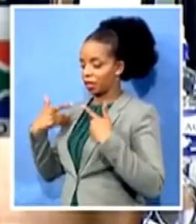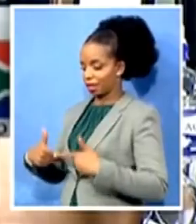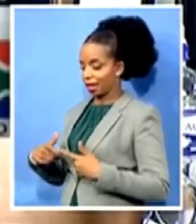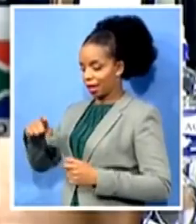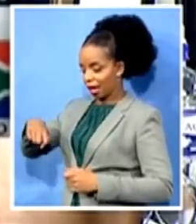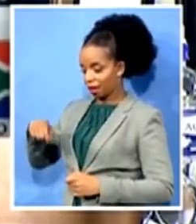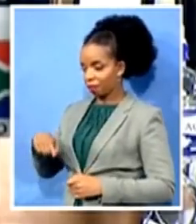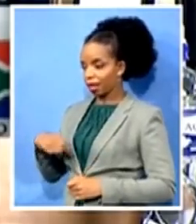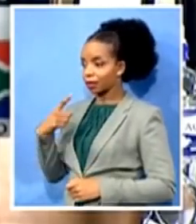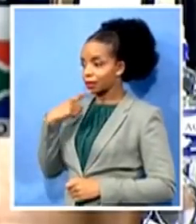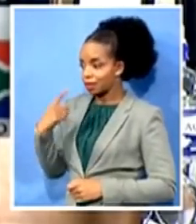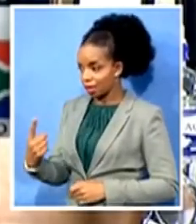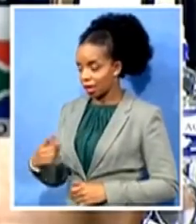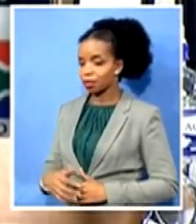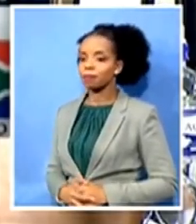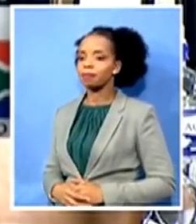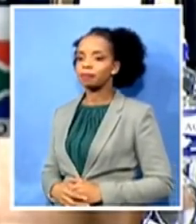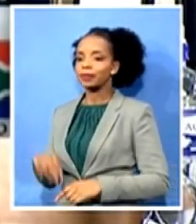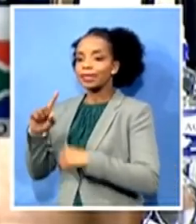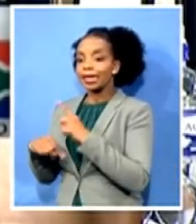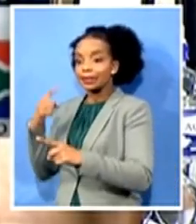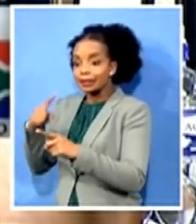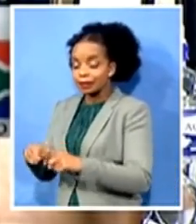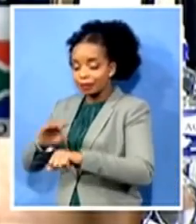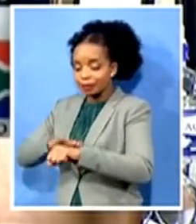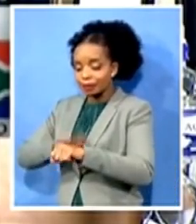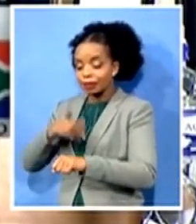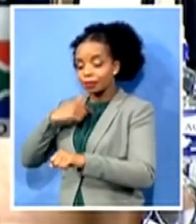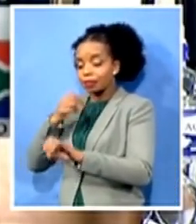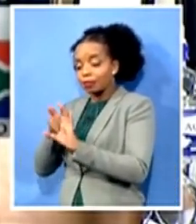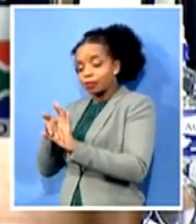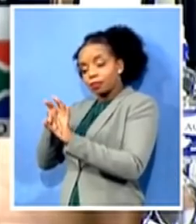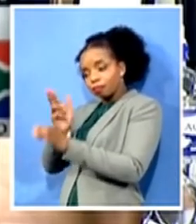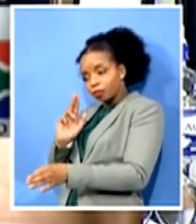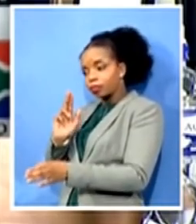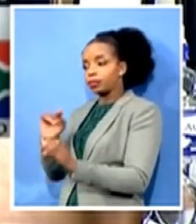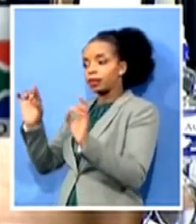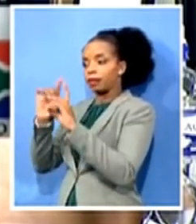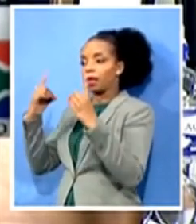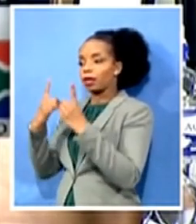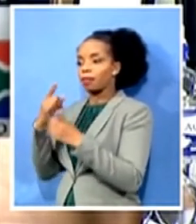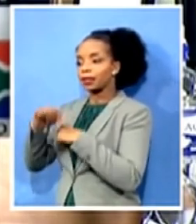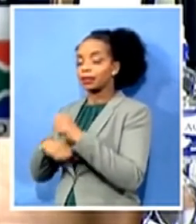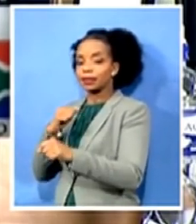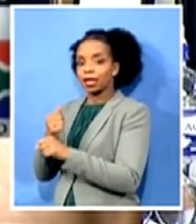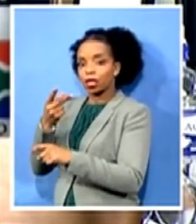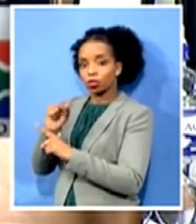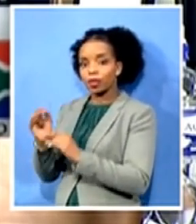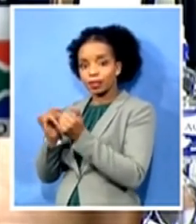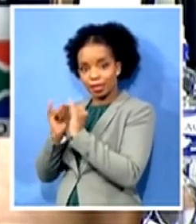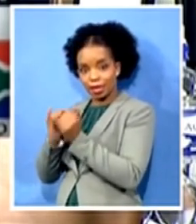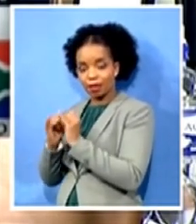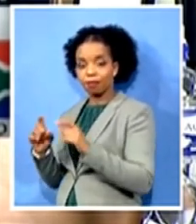2011, this matter of the illegality of the database had not been brought to the